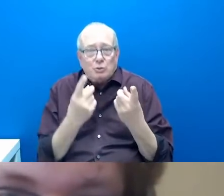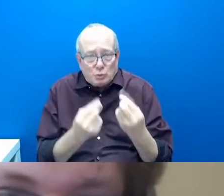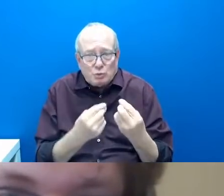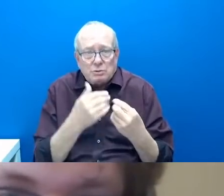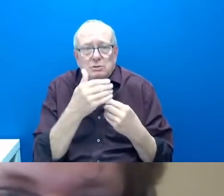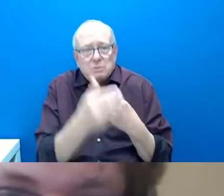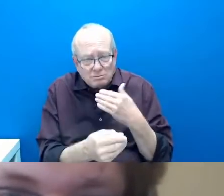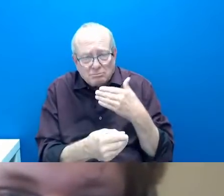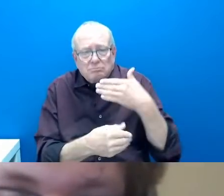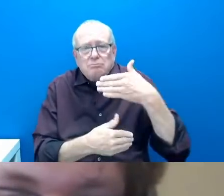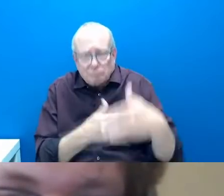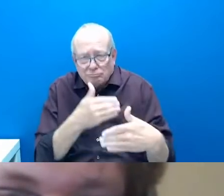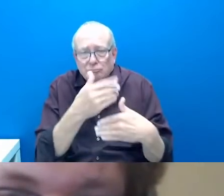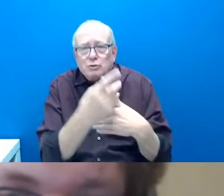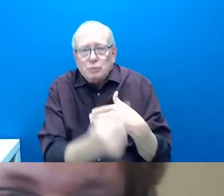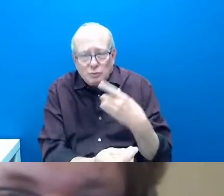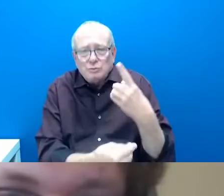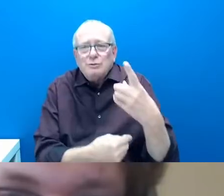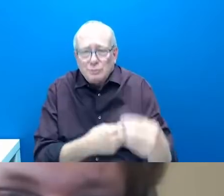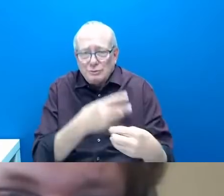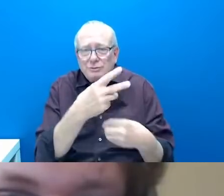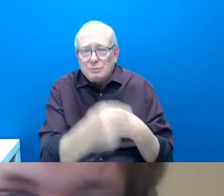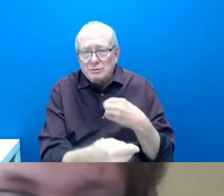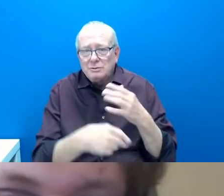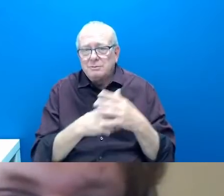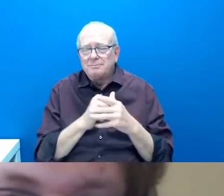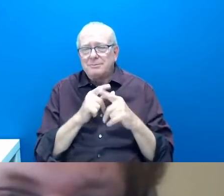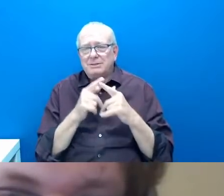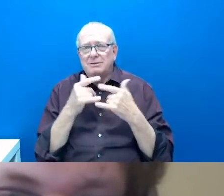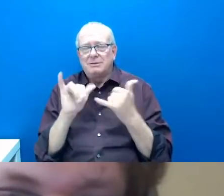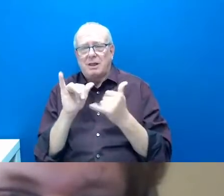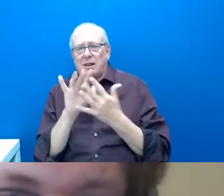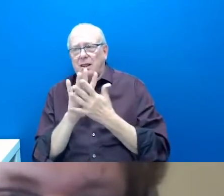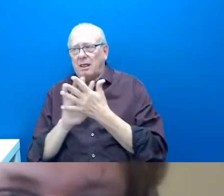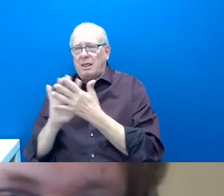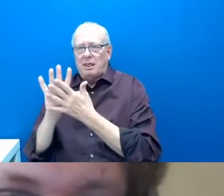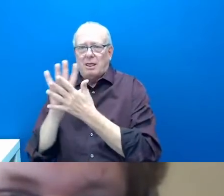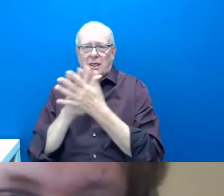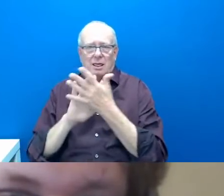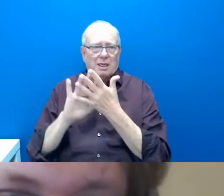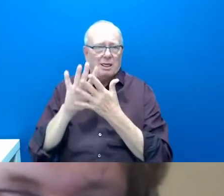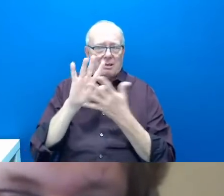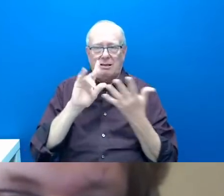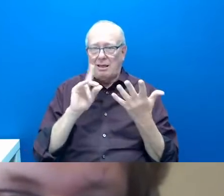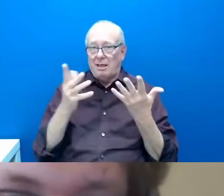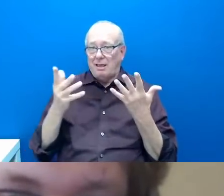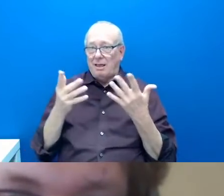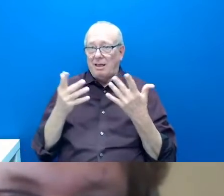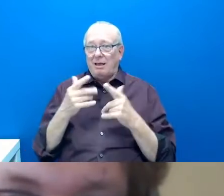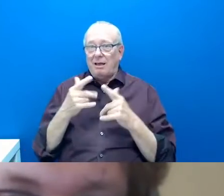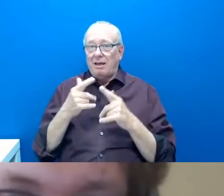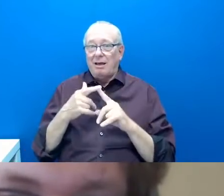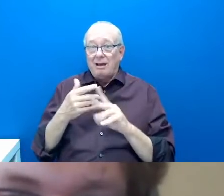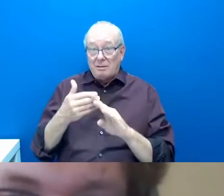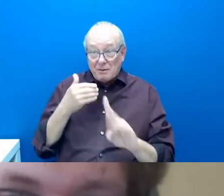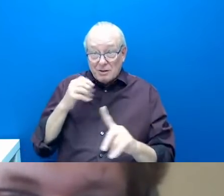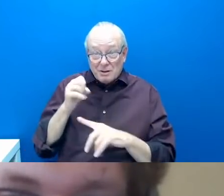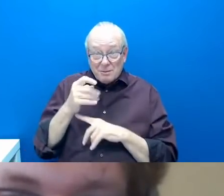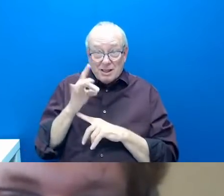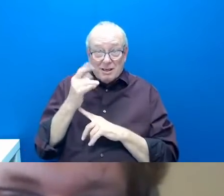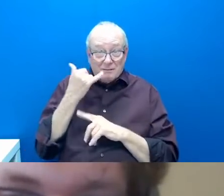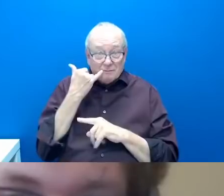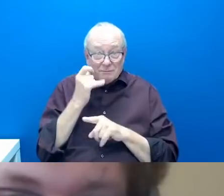other towards. And I can't imagine how September 7th must have felt when you got the phone